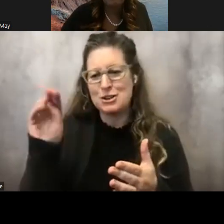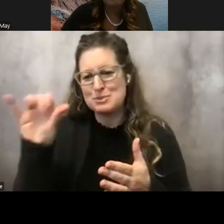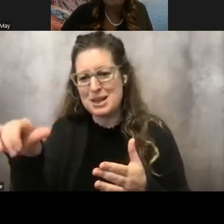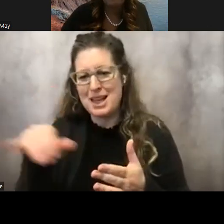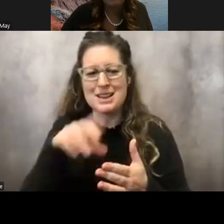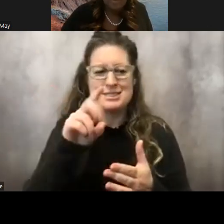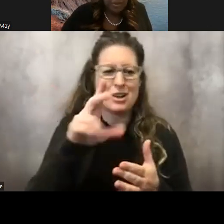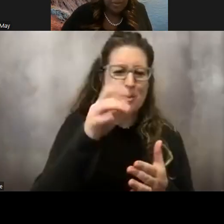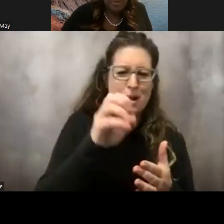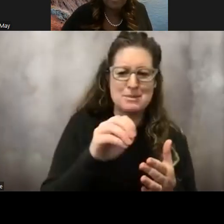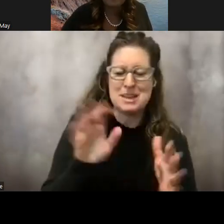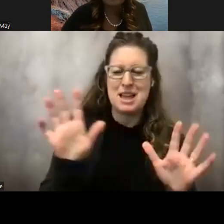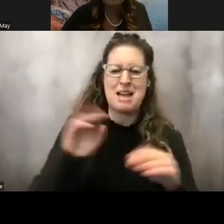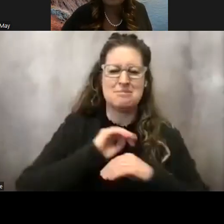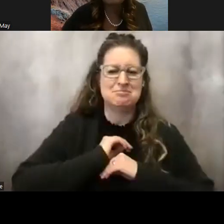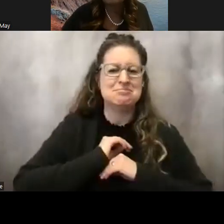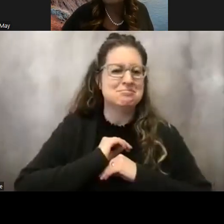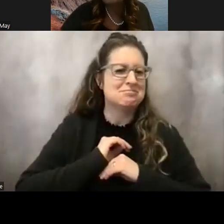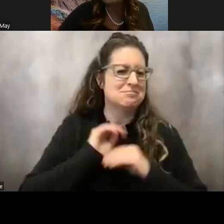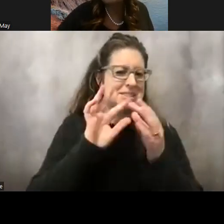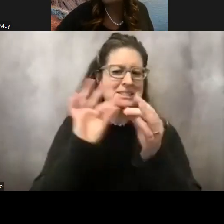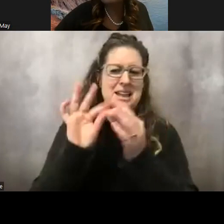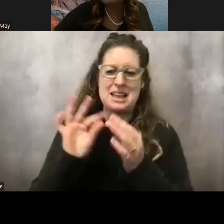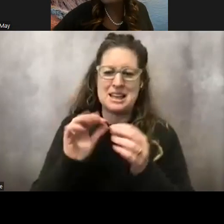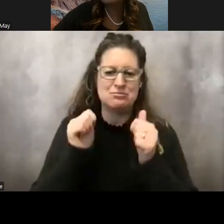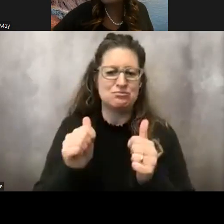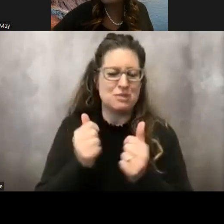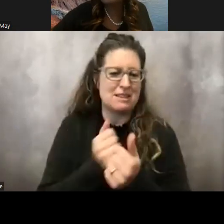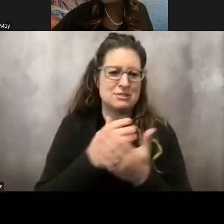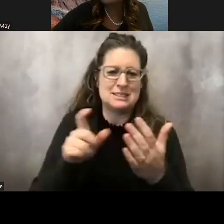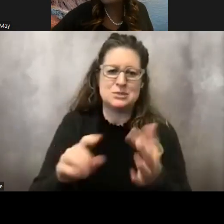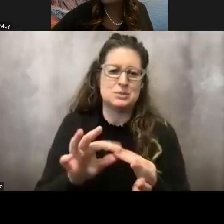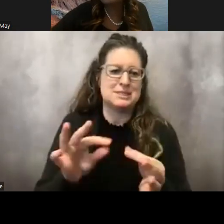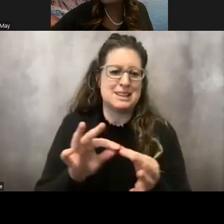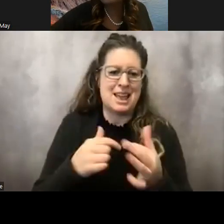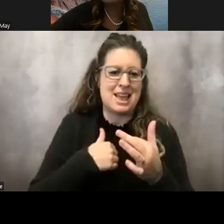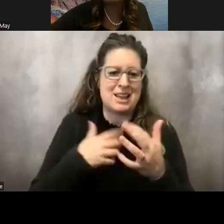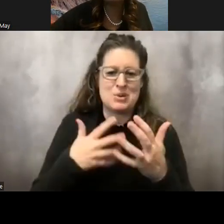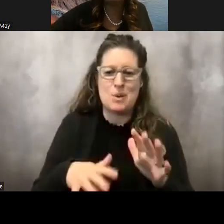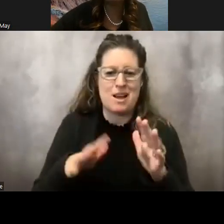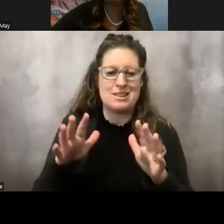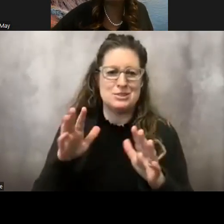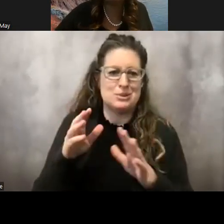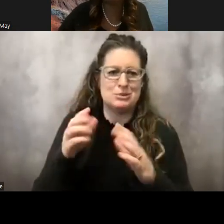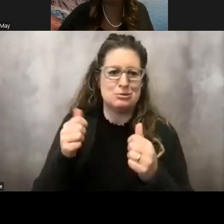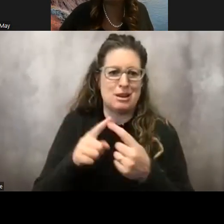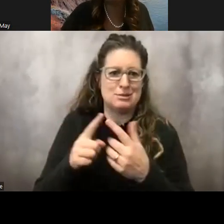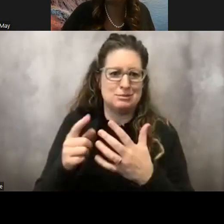I think they have said what needs to be said, and I don't want to capstone that because I'm